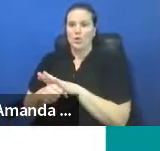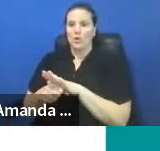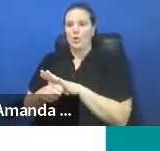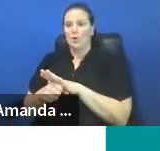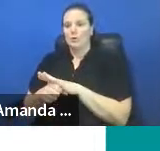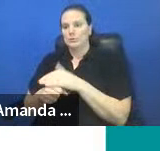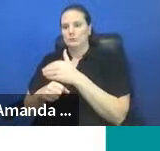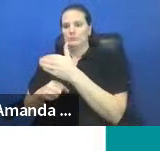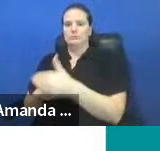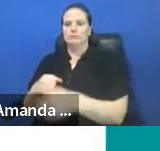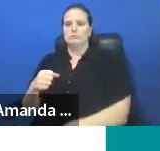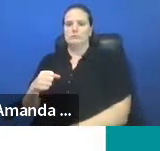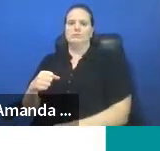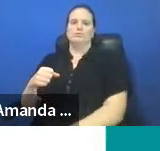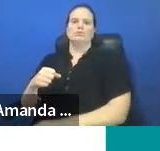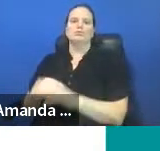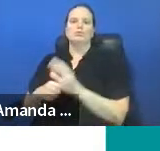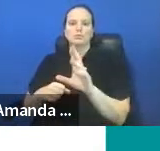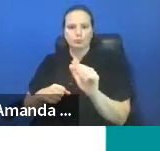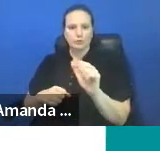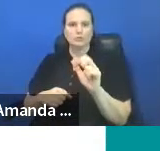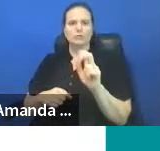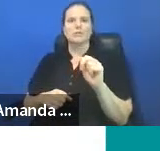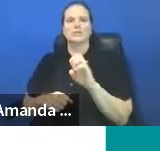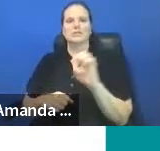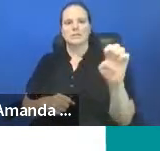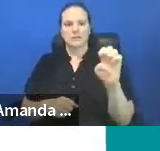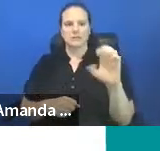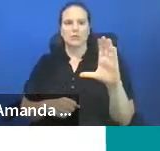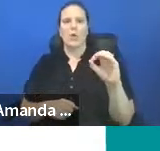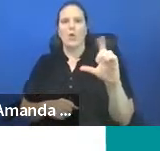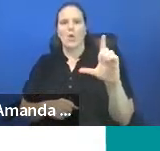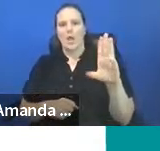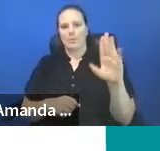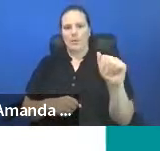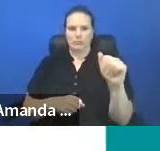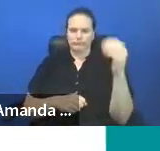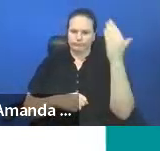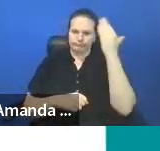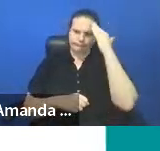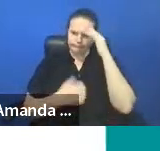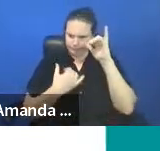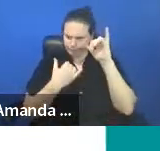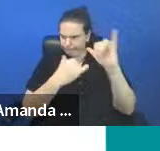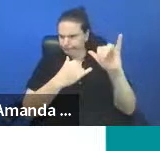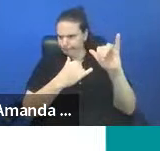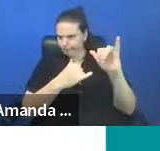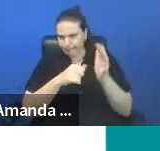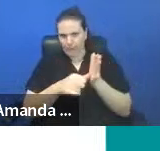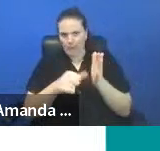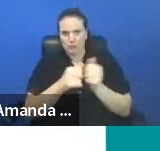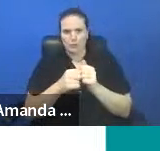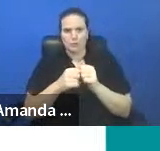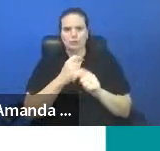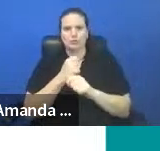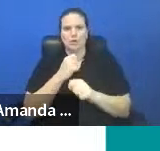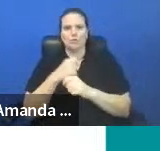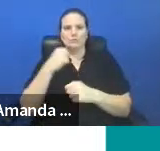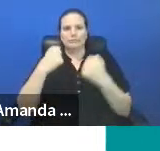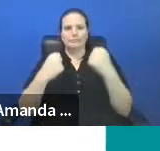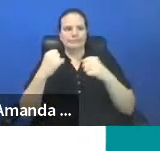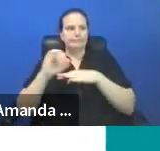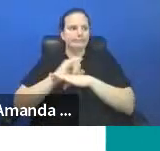of Bridgeton and East Columbia are very aware that we need to kind of get on the same page with the trucking industry